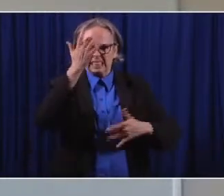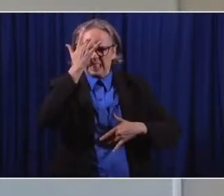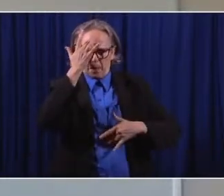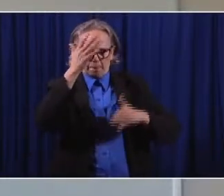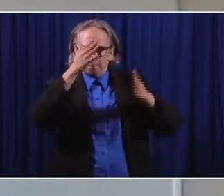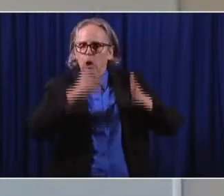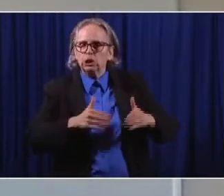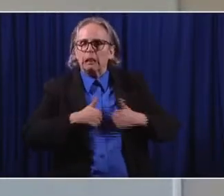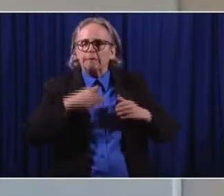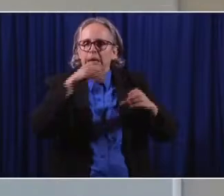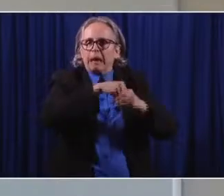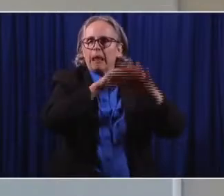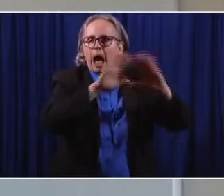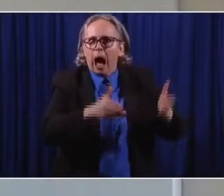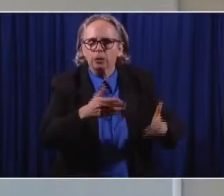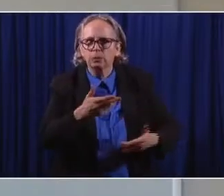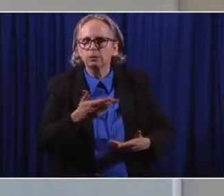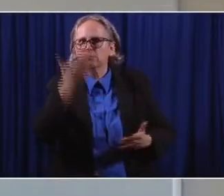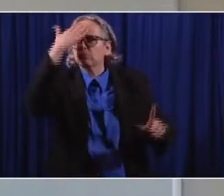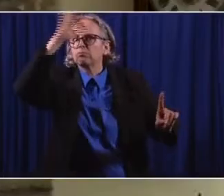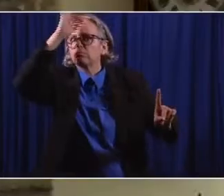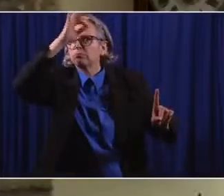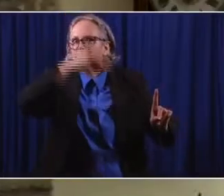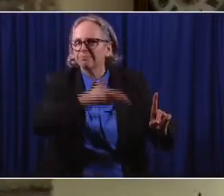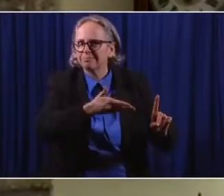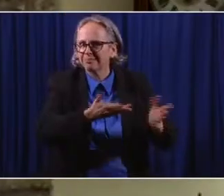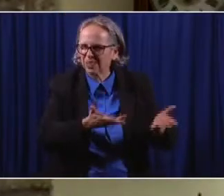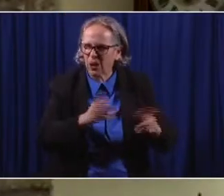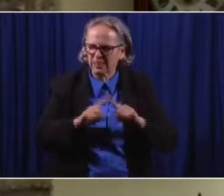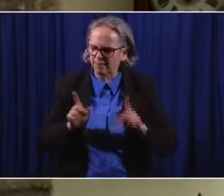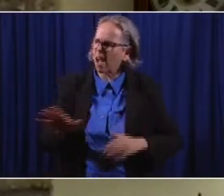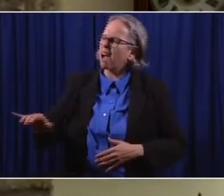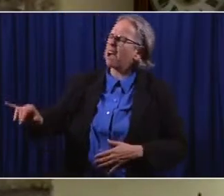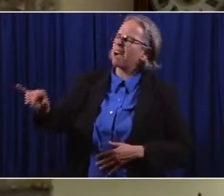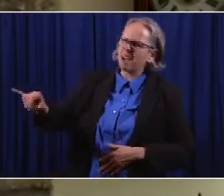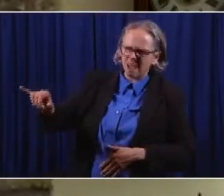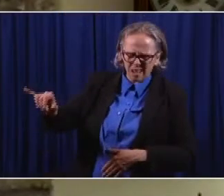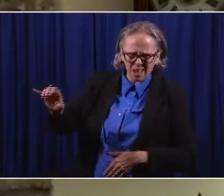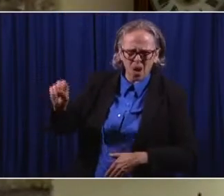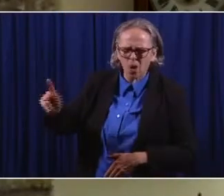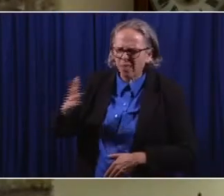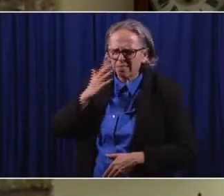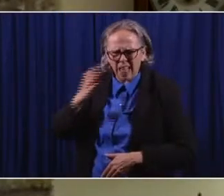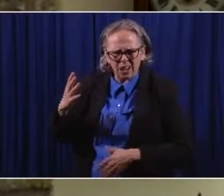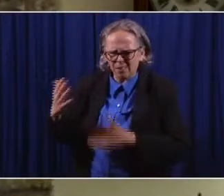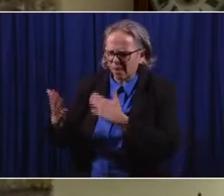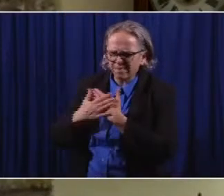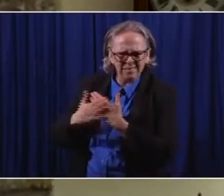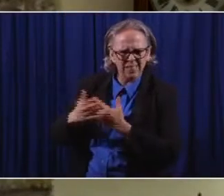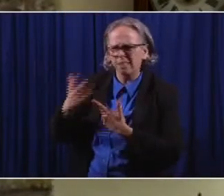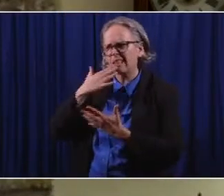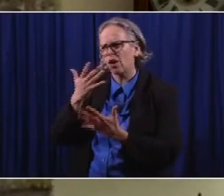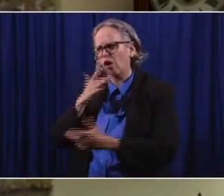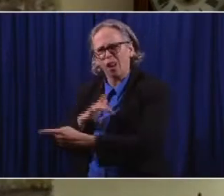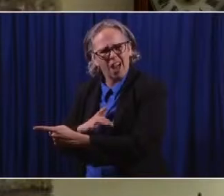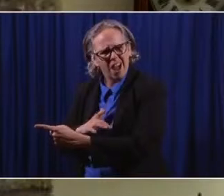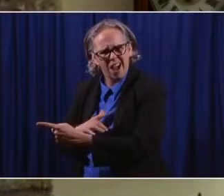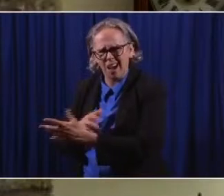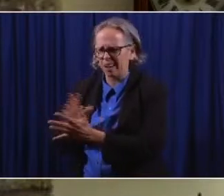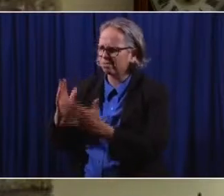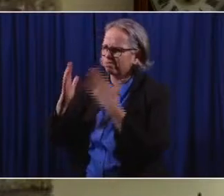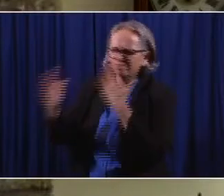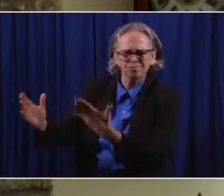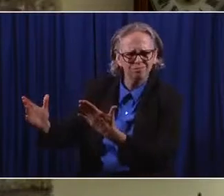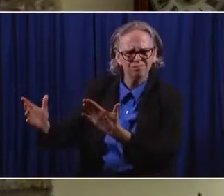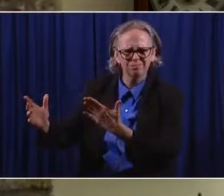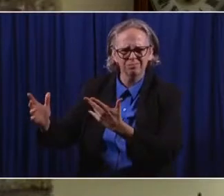frame we look at. Okay. Well, Mitch, thank you very, very much. Good luck to you and everyone who else